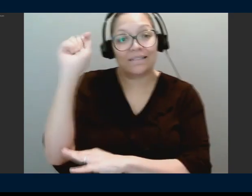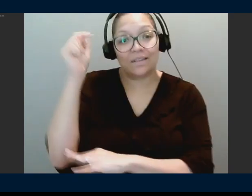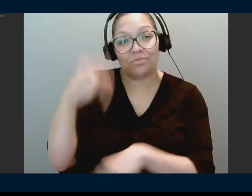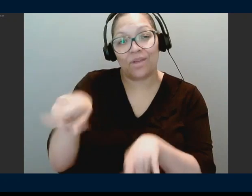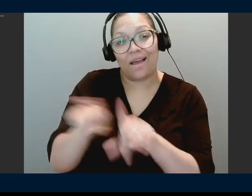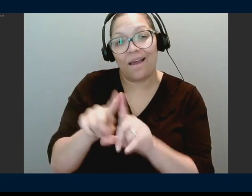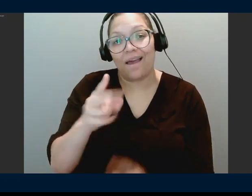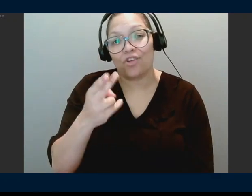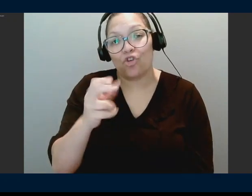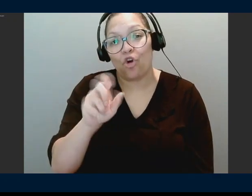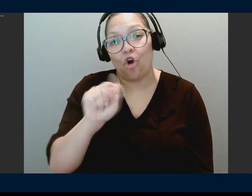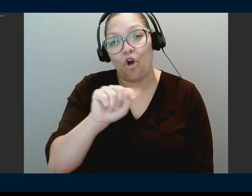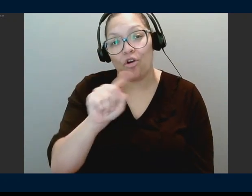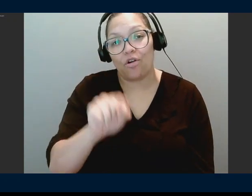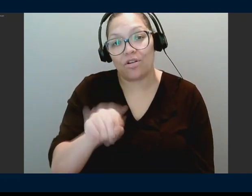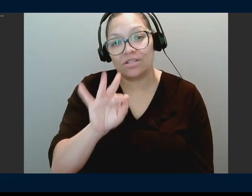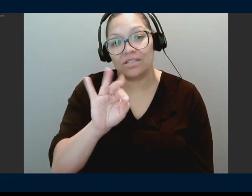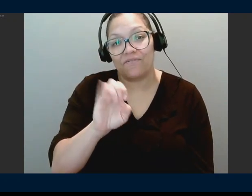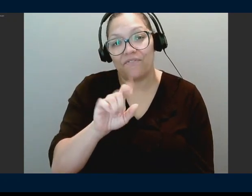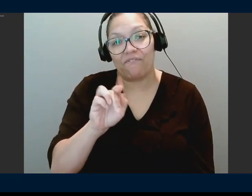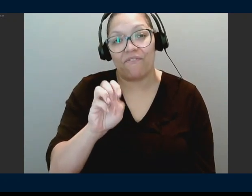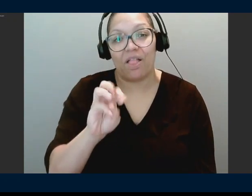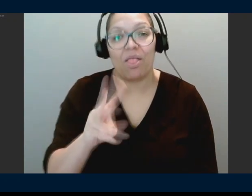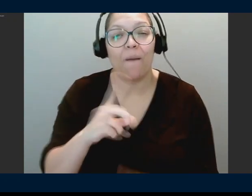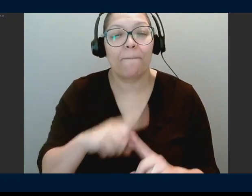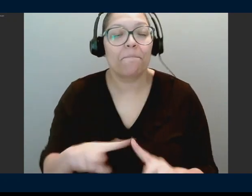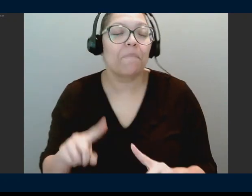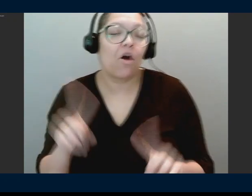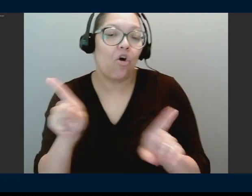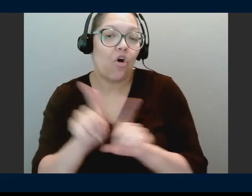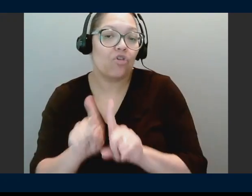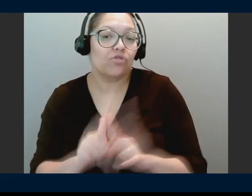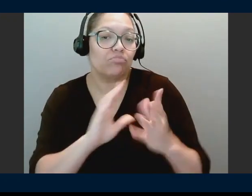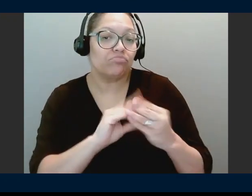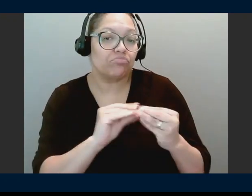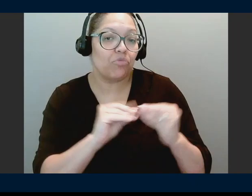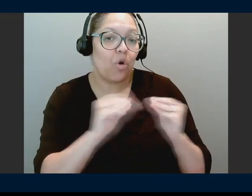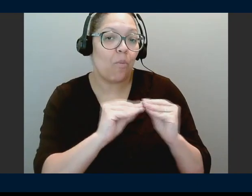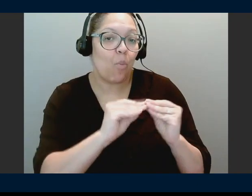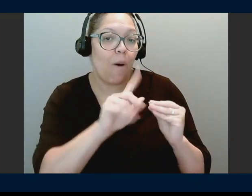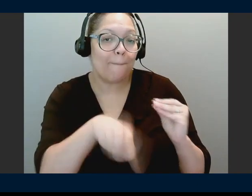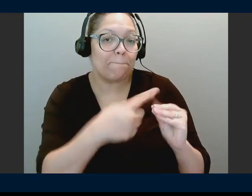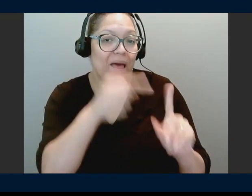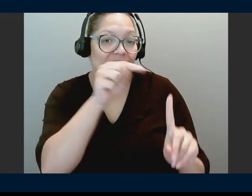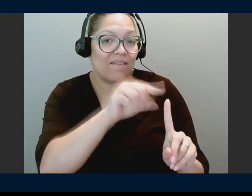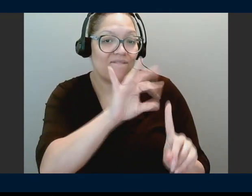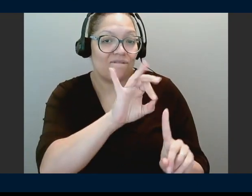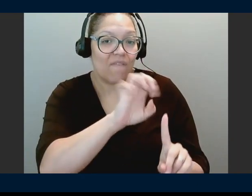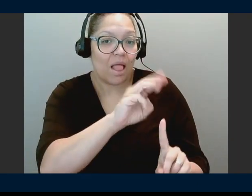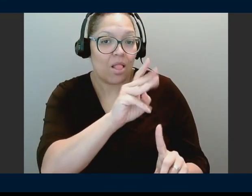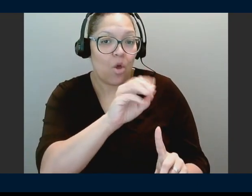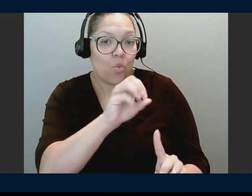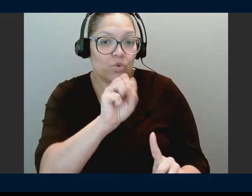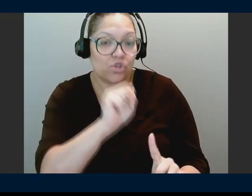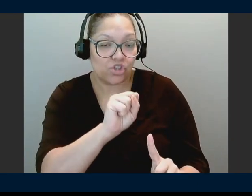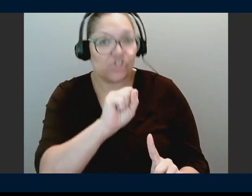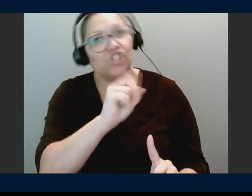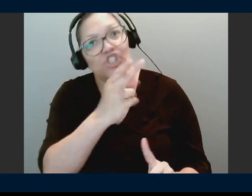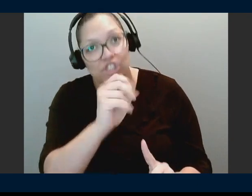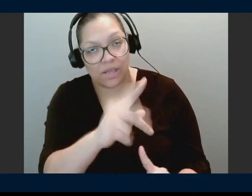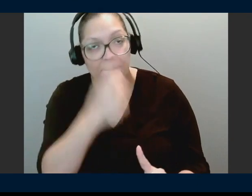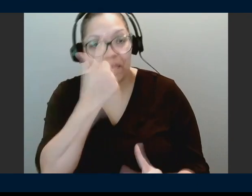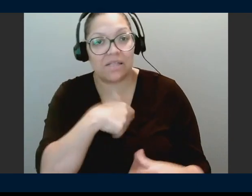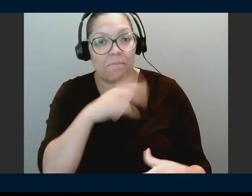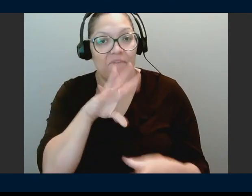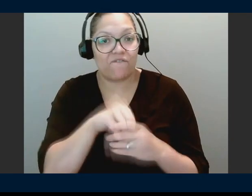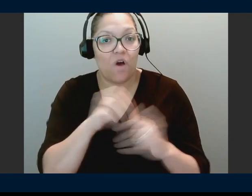Fellow, but also to just say more about the fellowship, especially as I'm involved with the admissions.